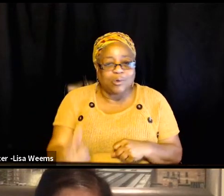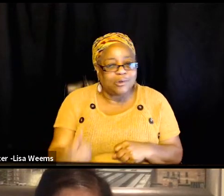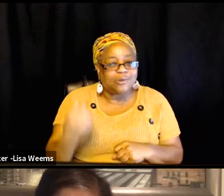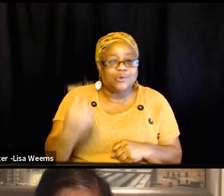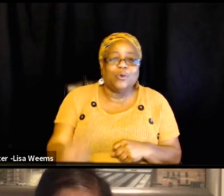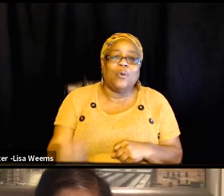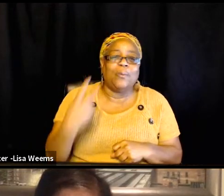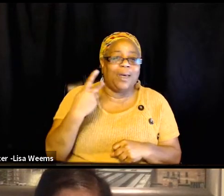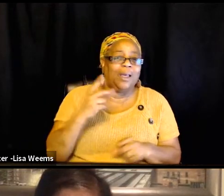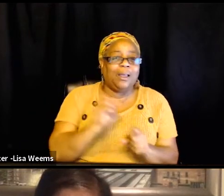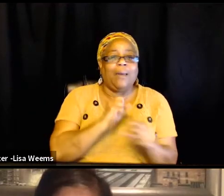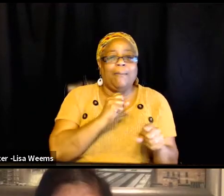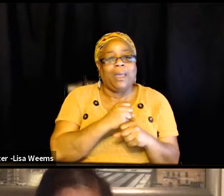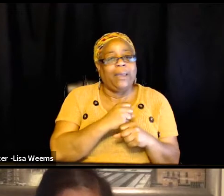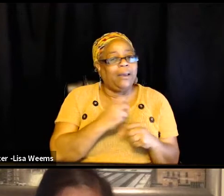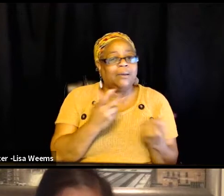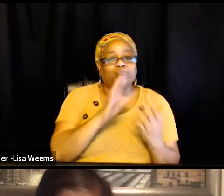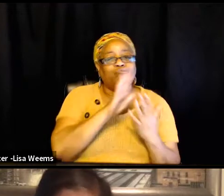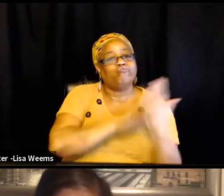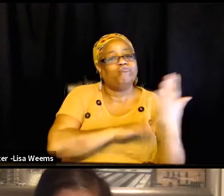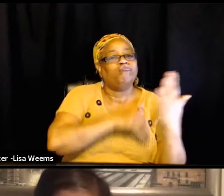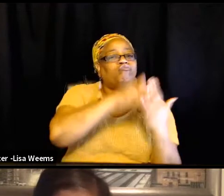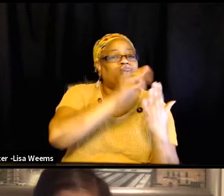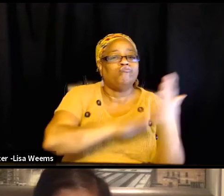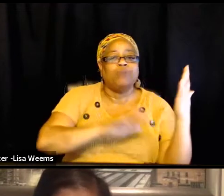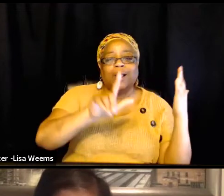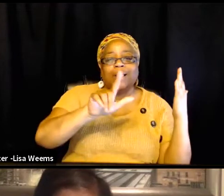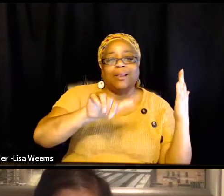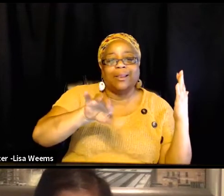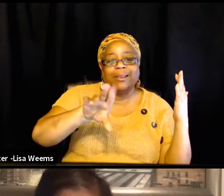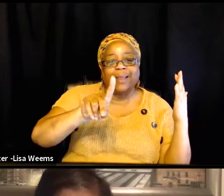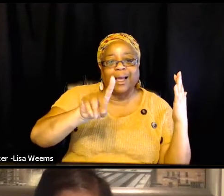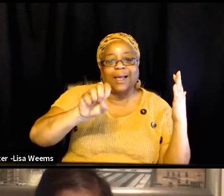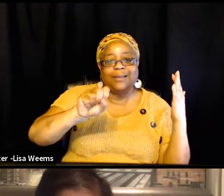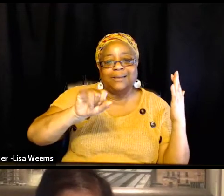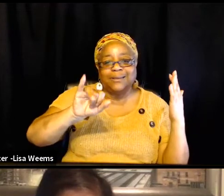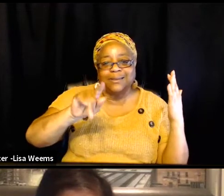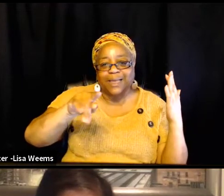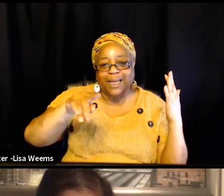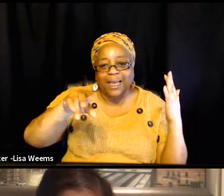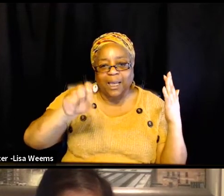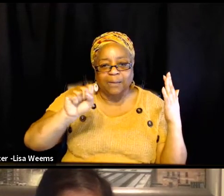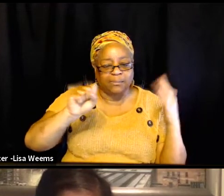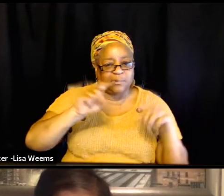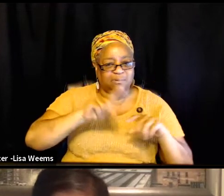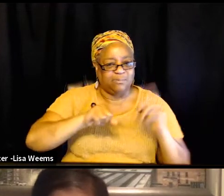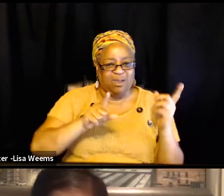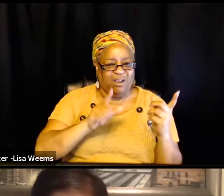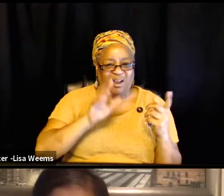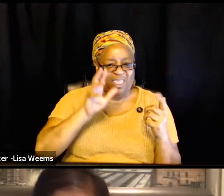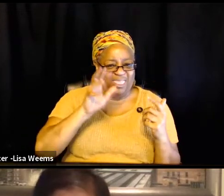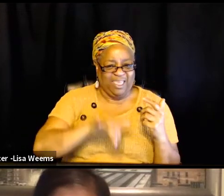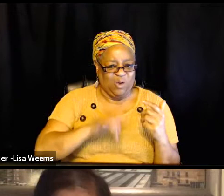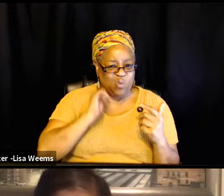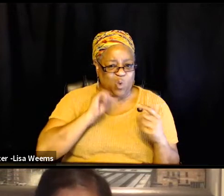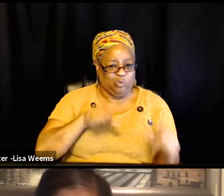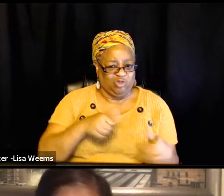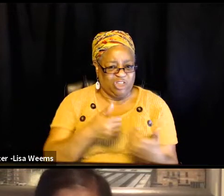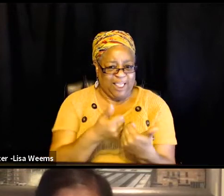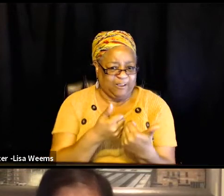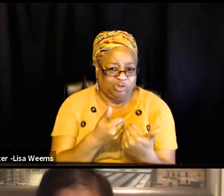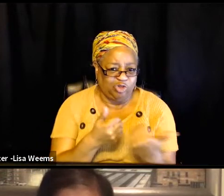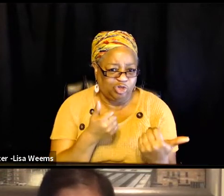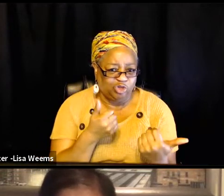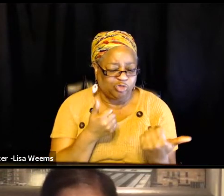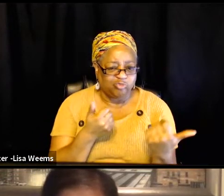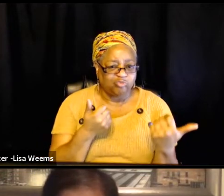like impressionist landscapes, you know. Yeah. But that is not like something that will challenge you, you know. And I